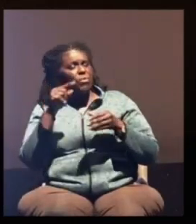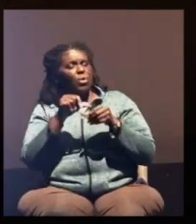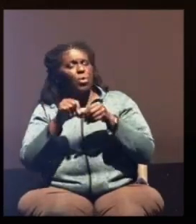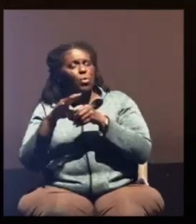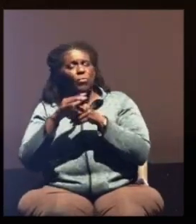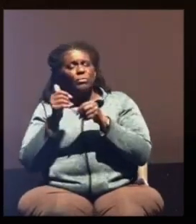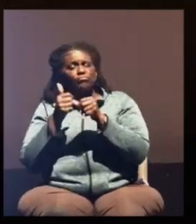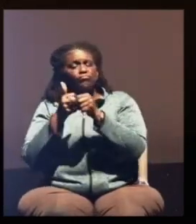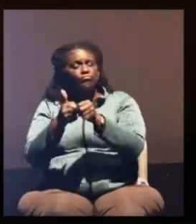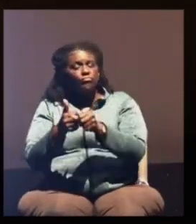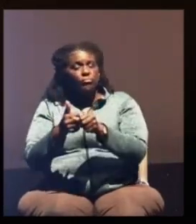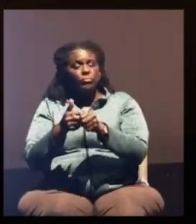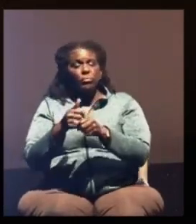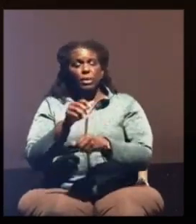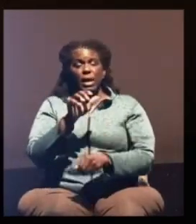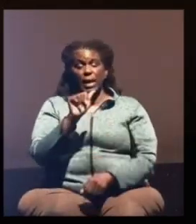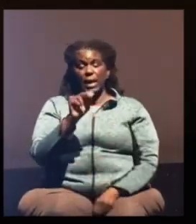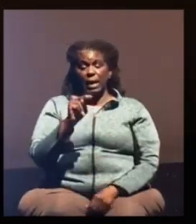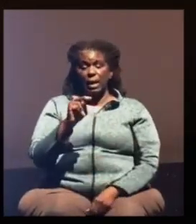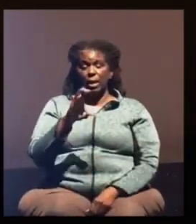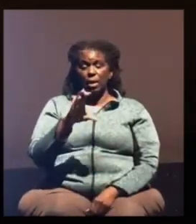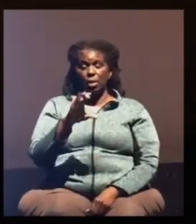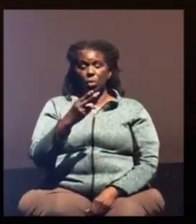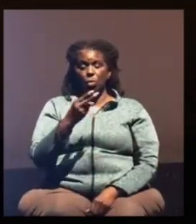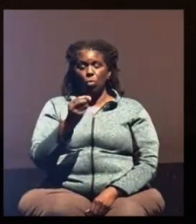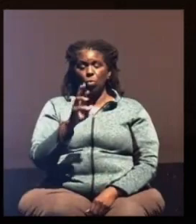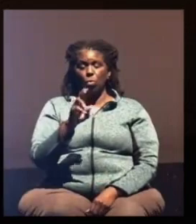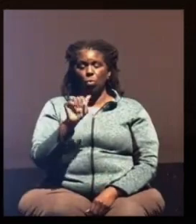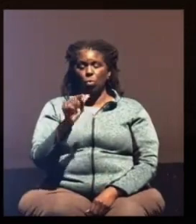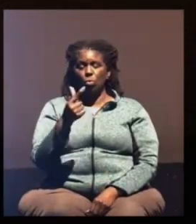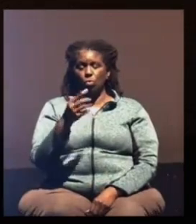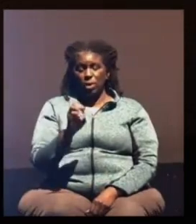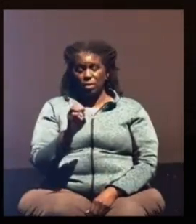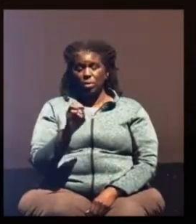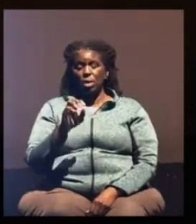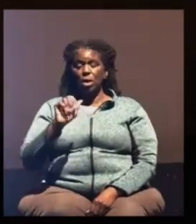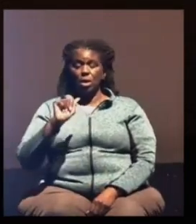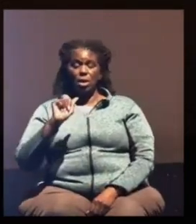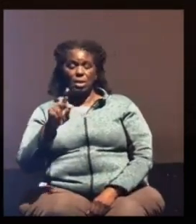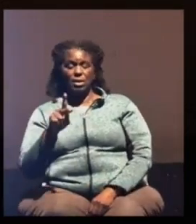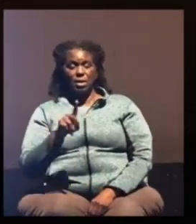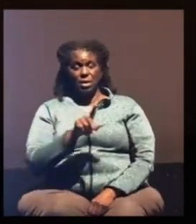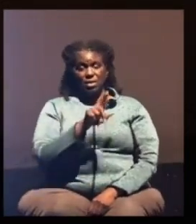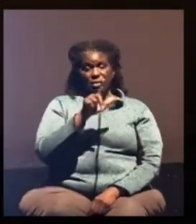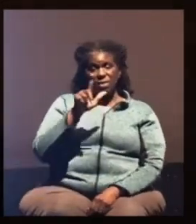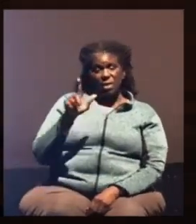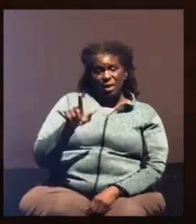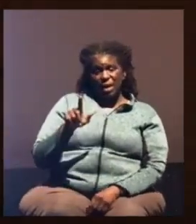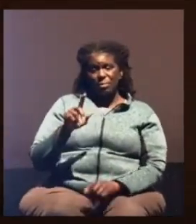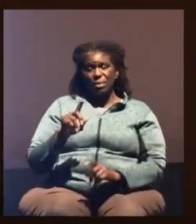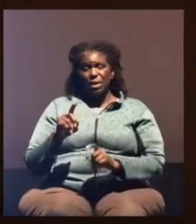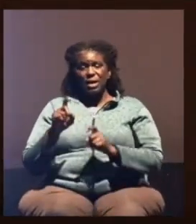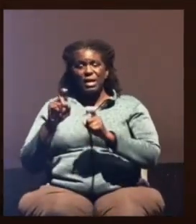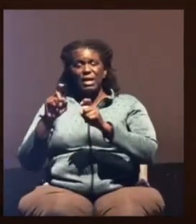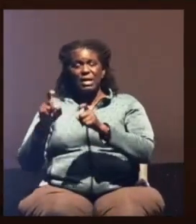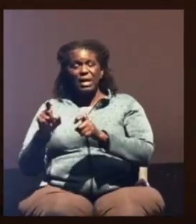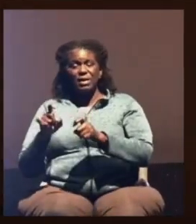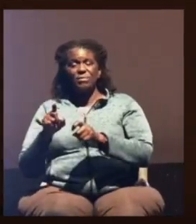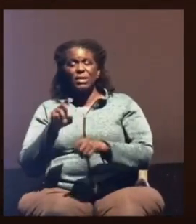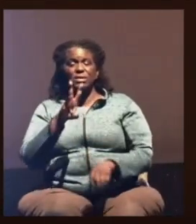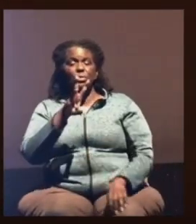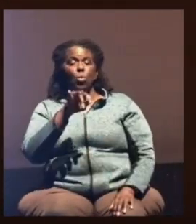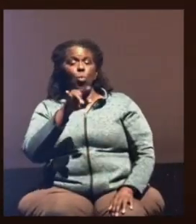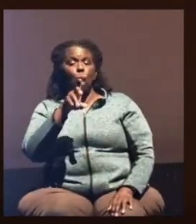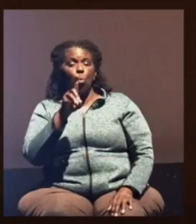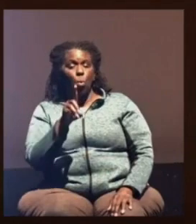In Anchorage, Alaska, the library gave its place and its wide broadband access over to the city